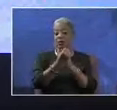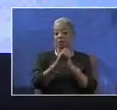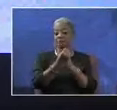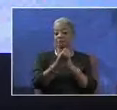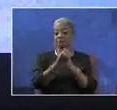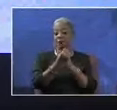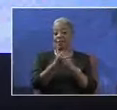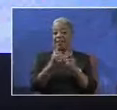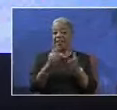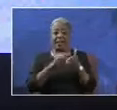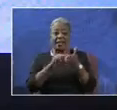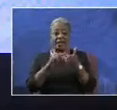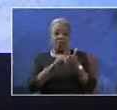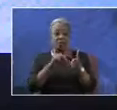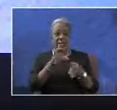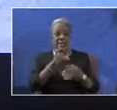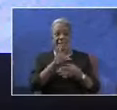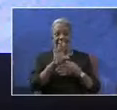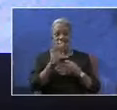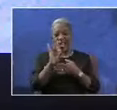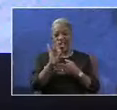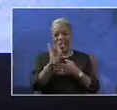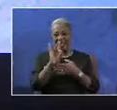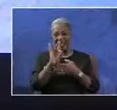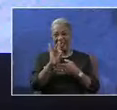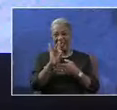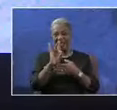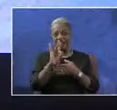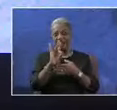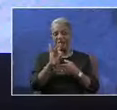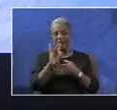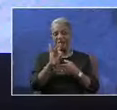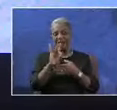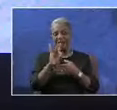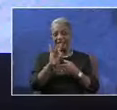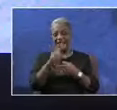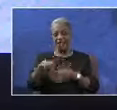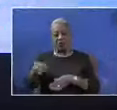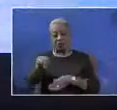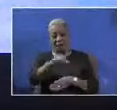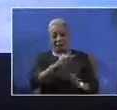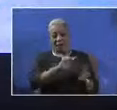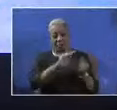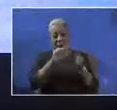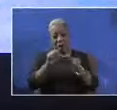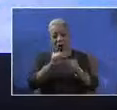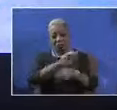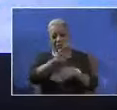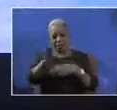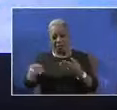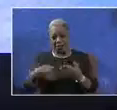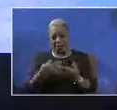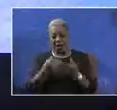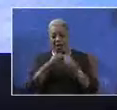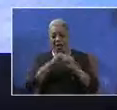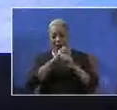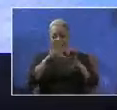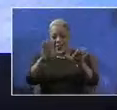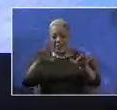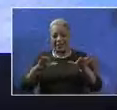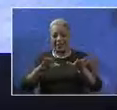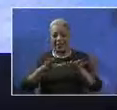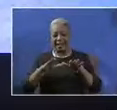Look at verse 8. So when they had gone about through the whole land, they came to Jerusalem at the end